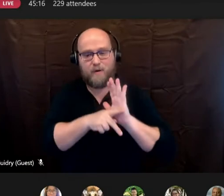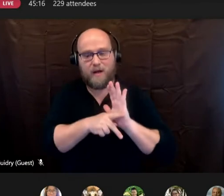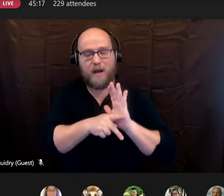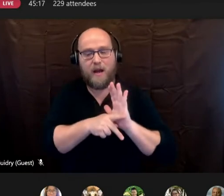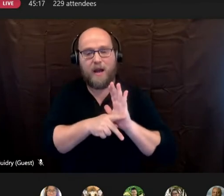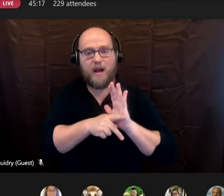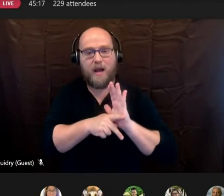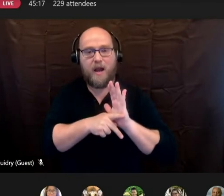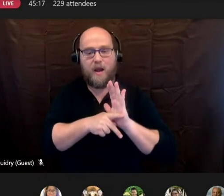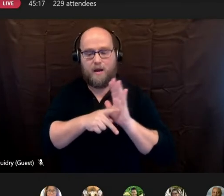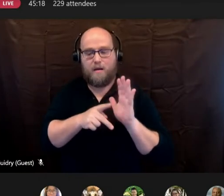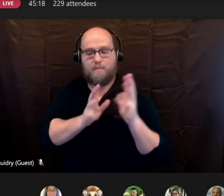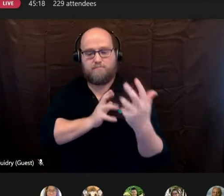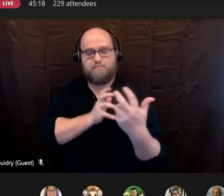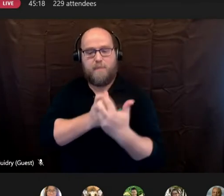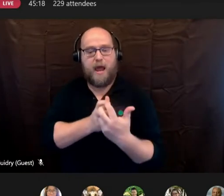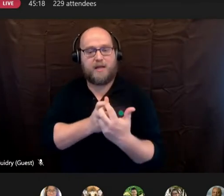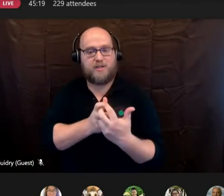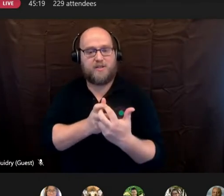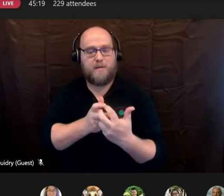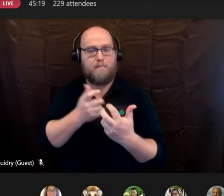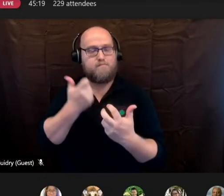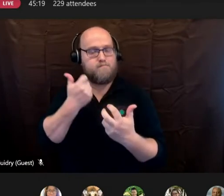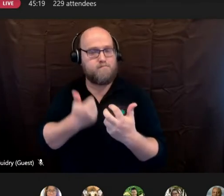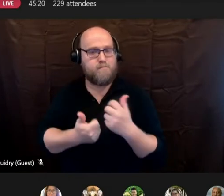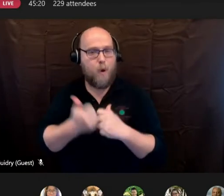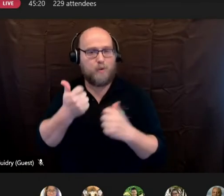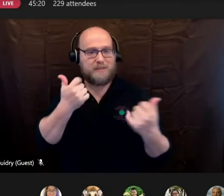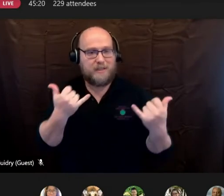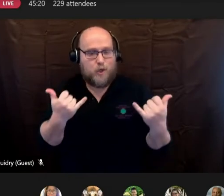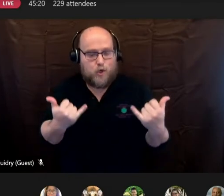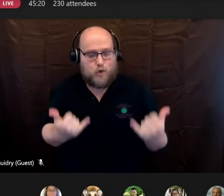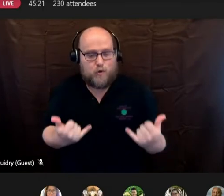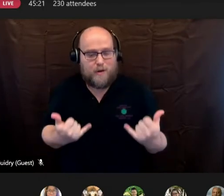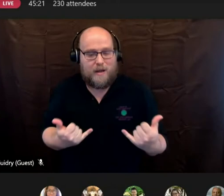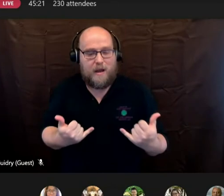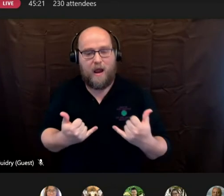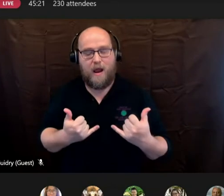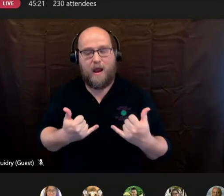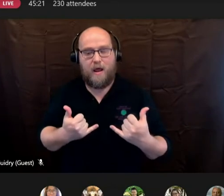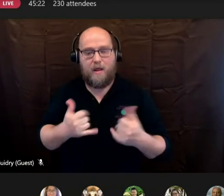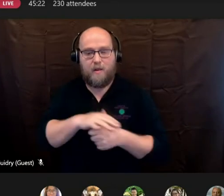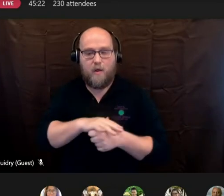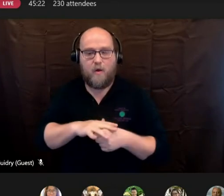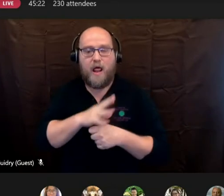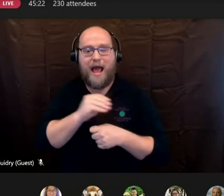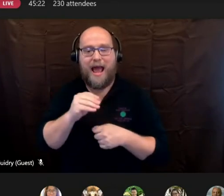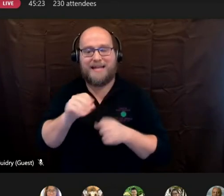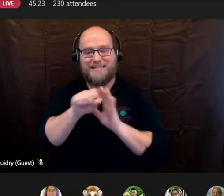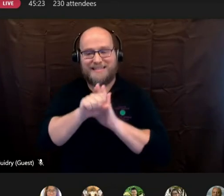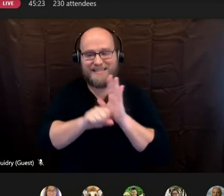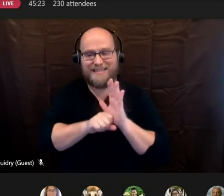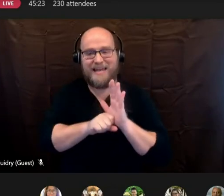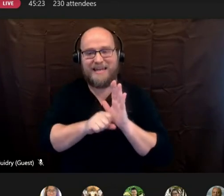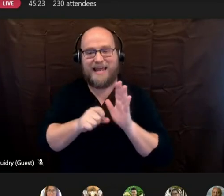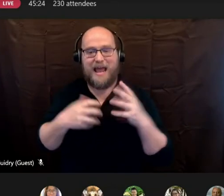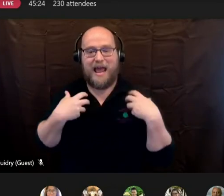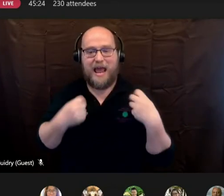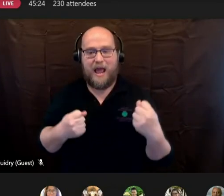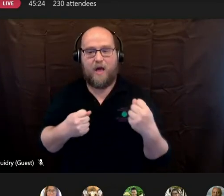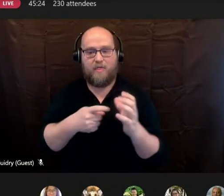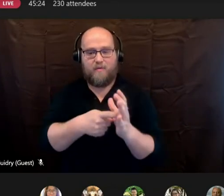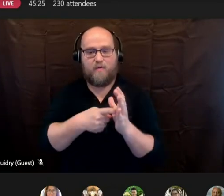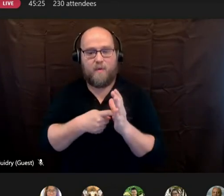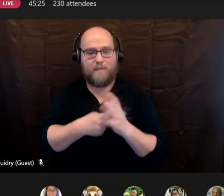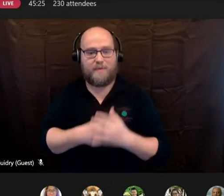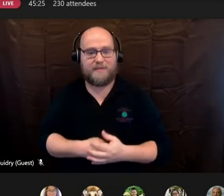up-to-date local and state health guidance. So why does this even matter? It matters because as a district, we